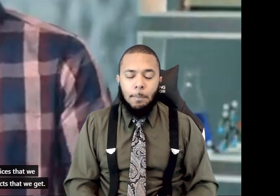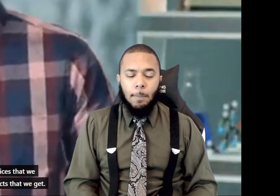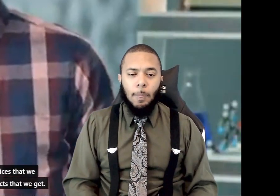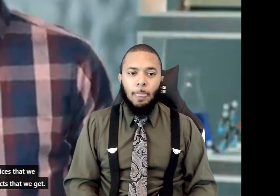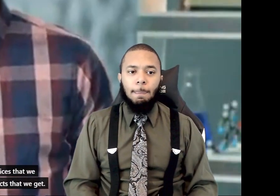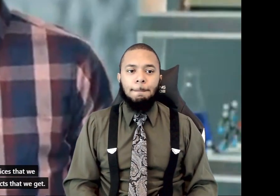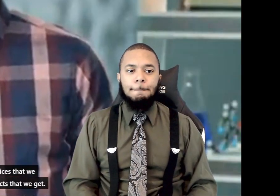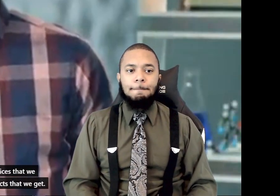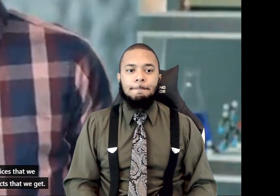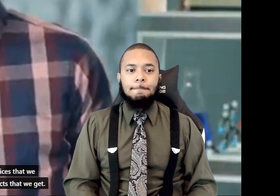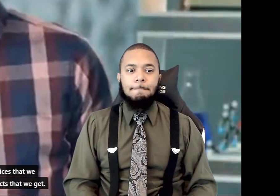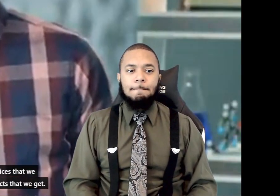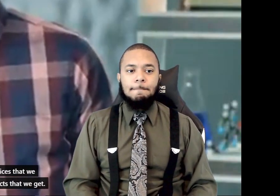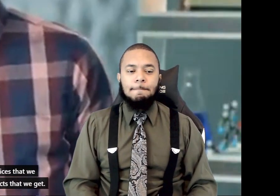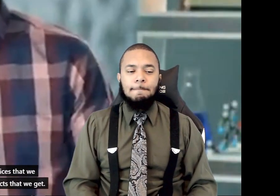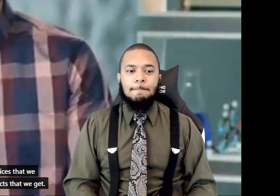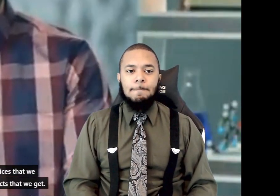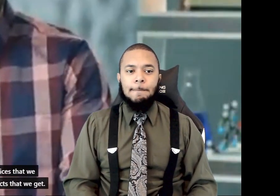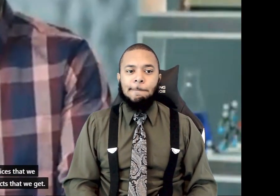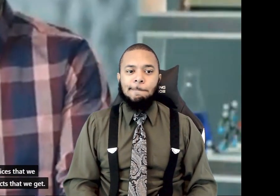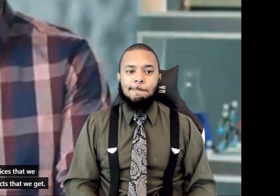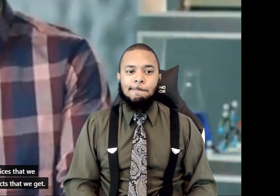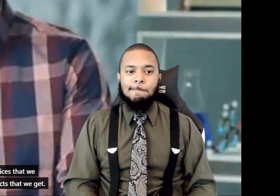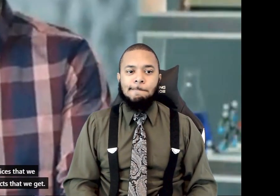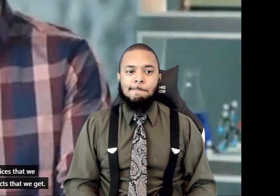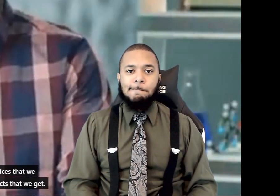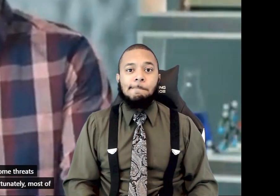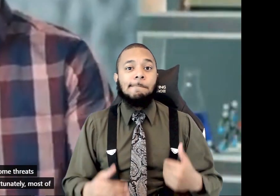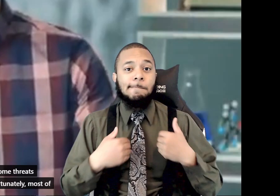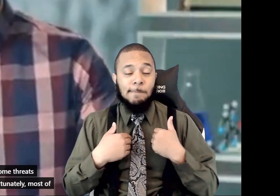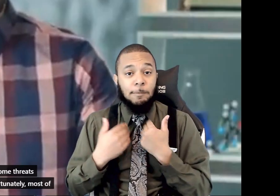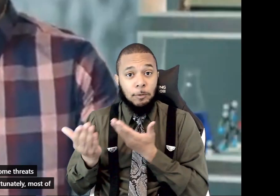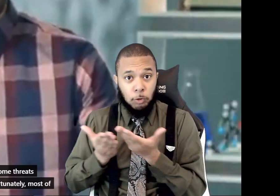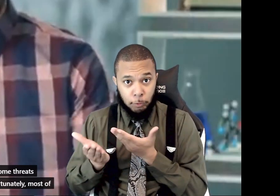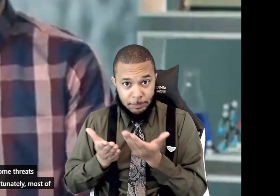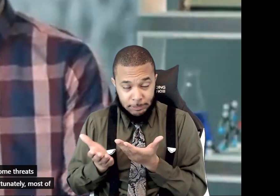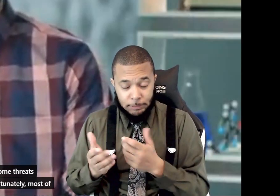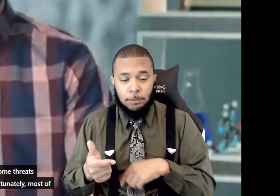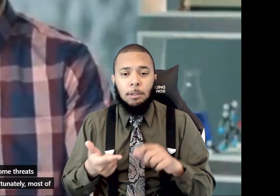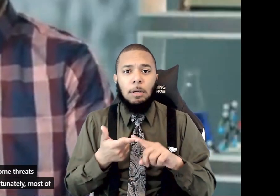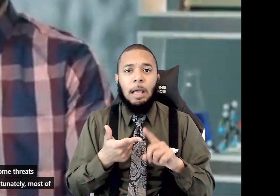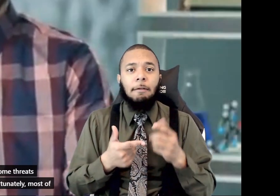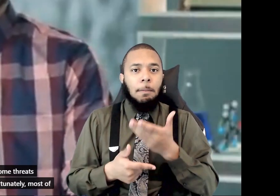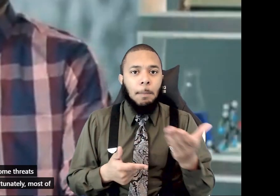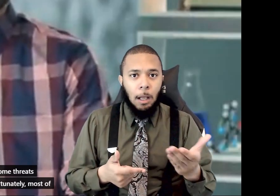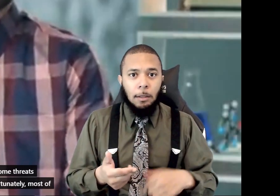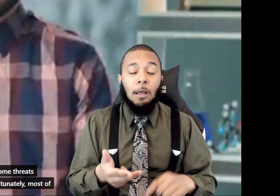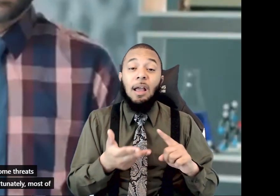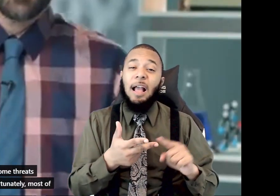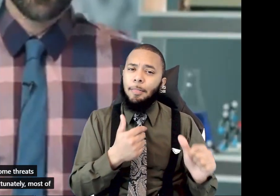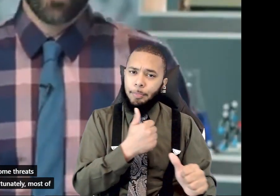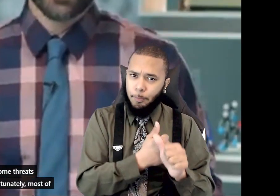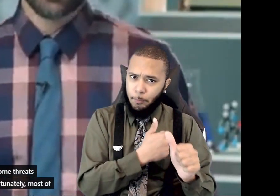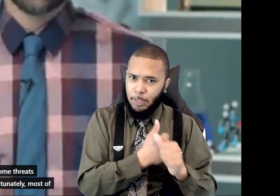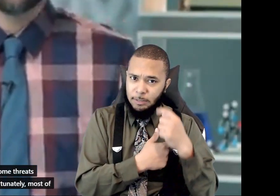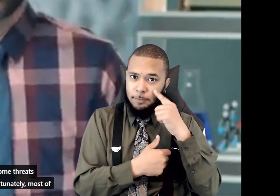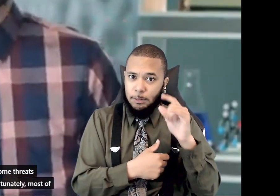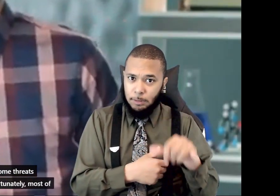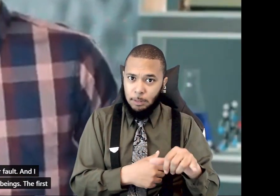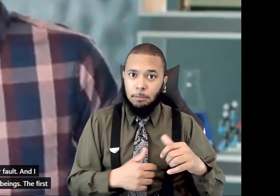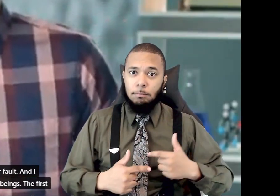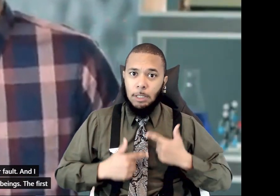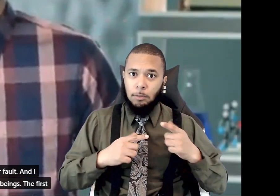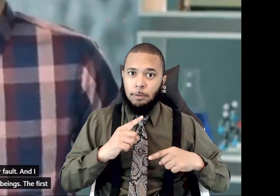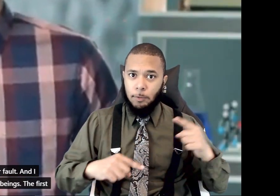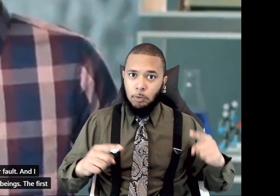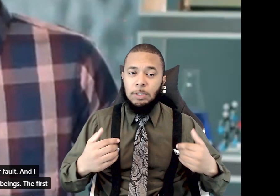So we have the services that we get, we have the products that we get, but there are also some threats to biodiversity, and unfortunately most